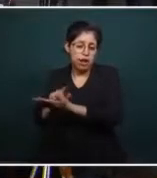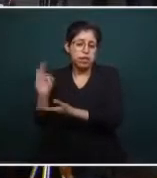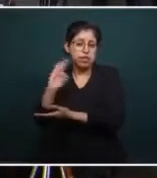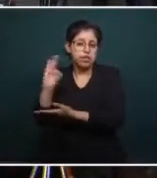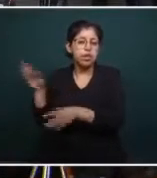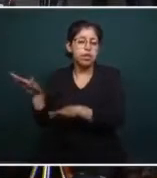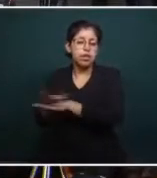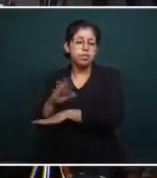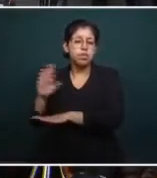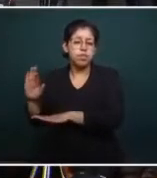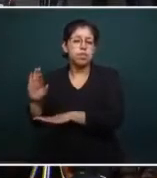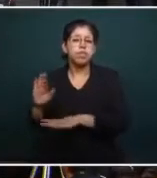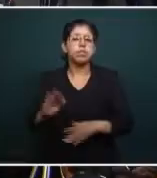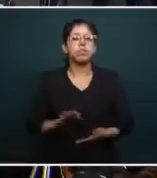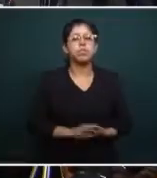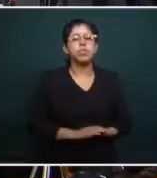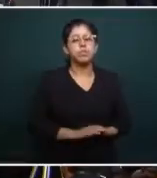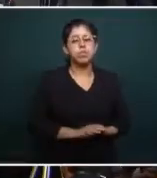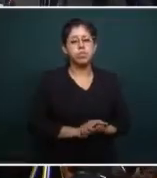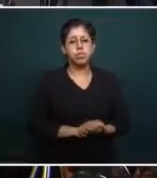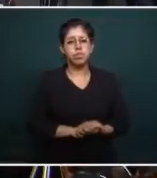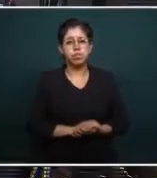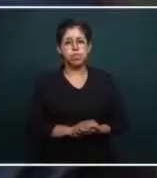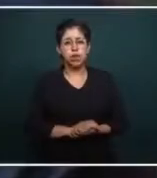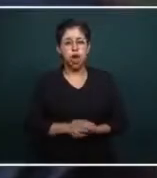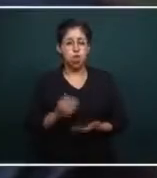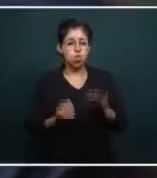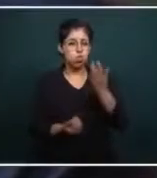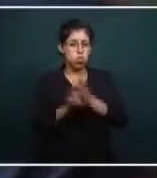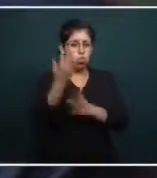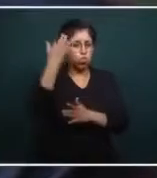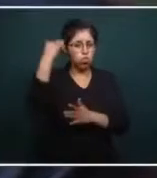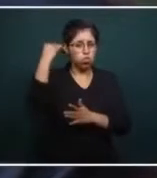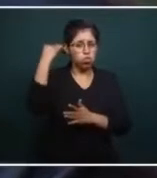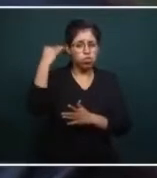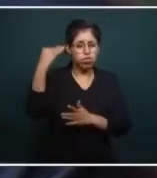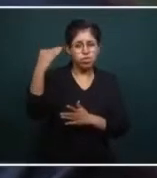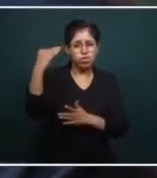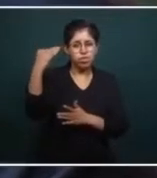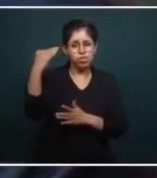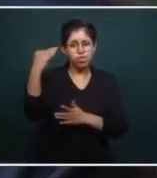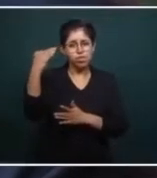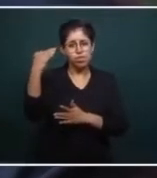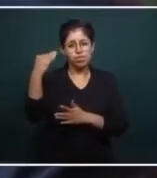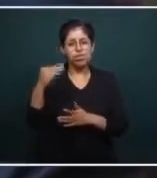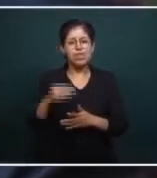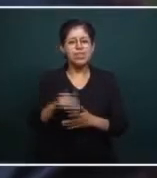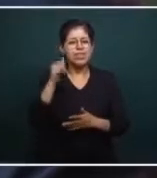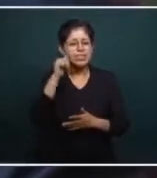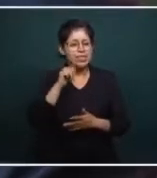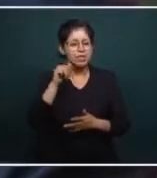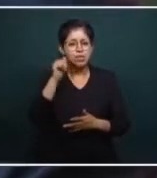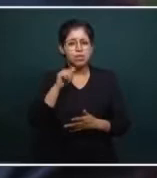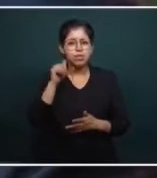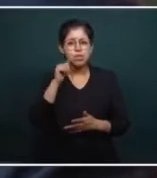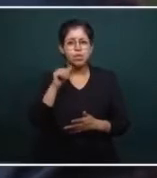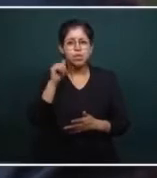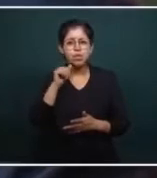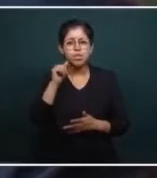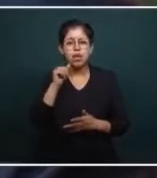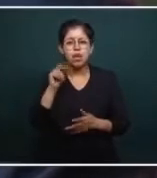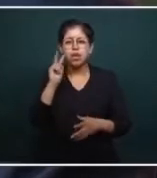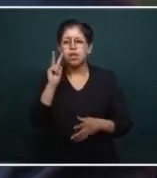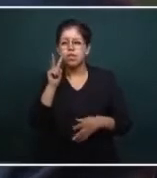their laws. Son tiempos These are nuevos, times that are siempre hay new, que estar, and it's always ajustando needing to be